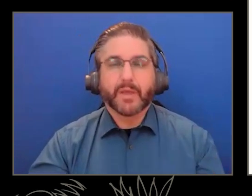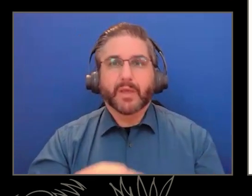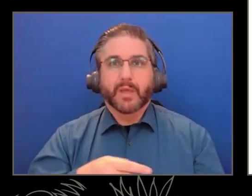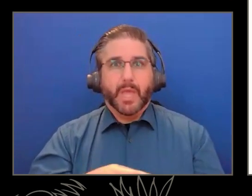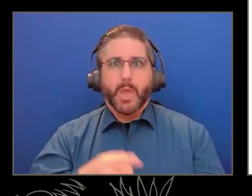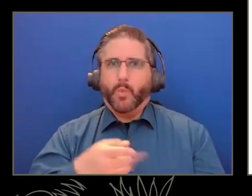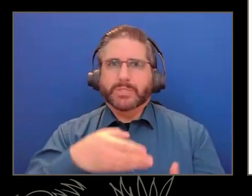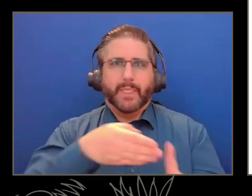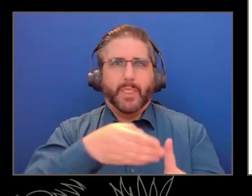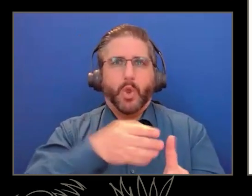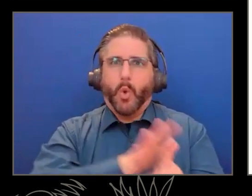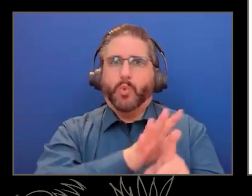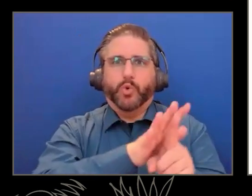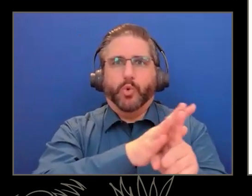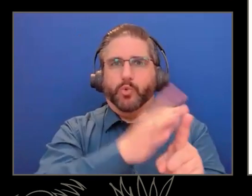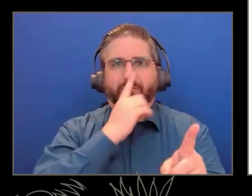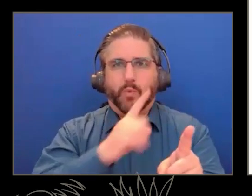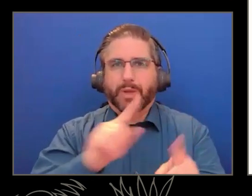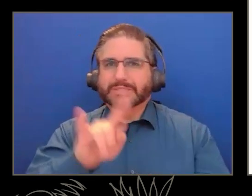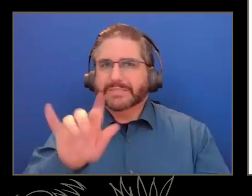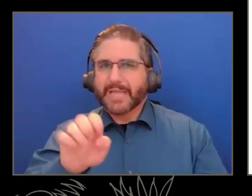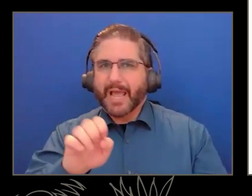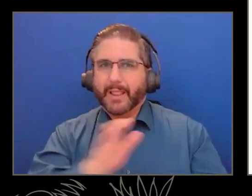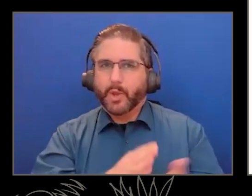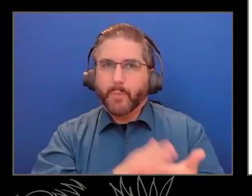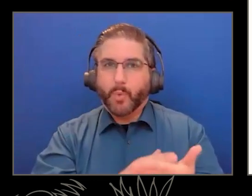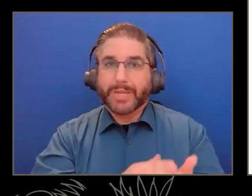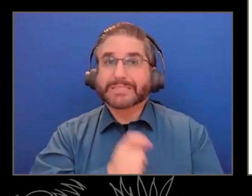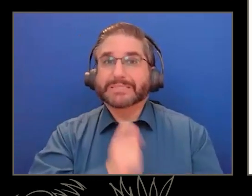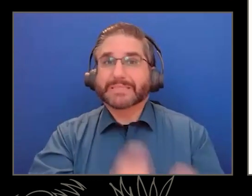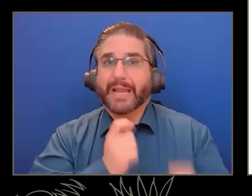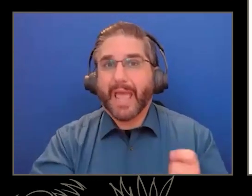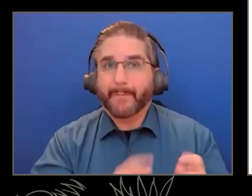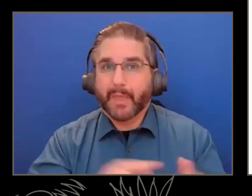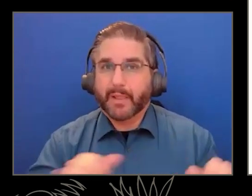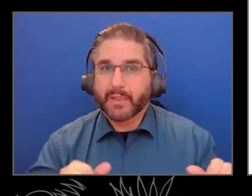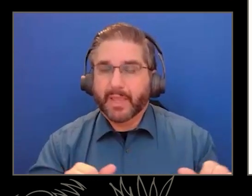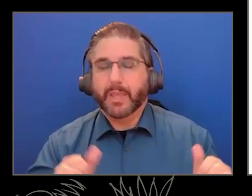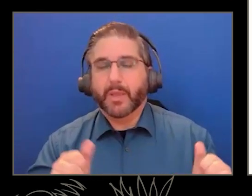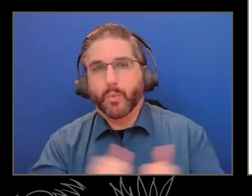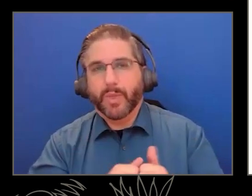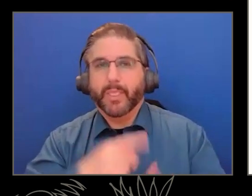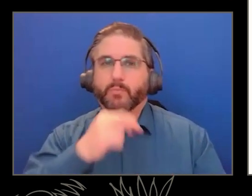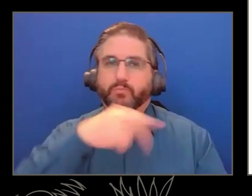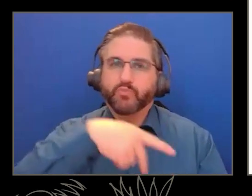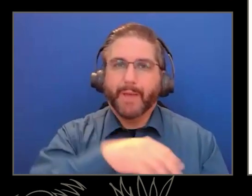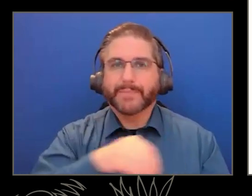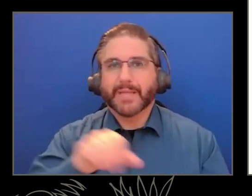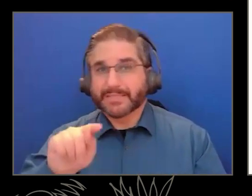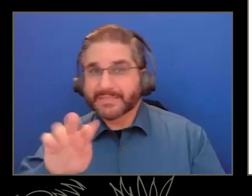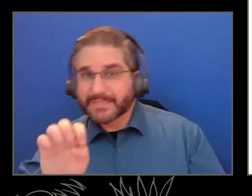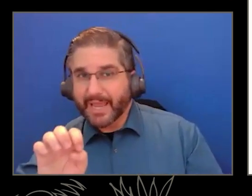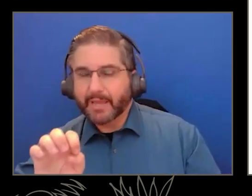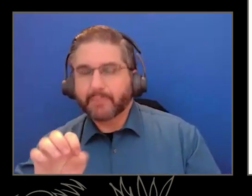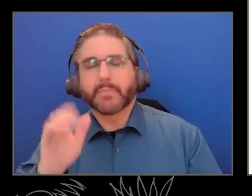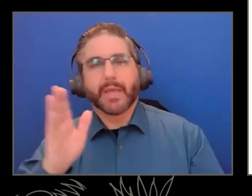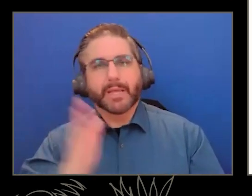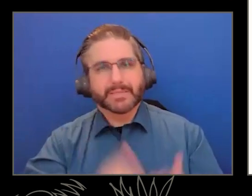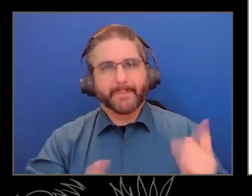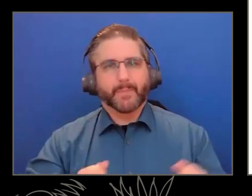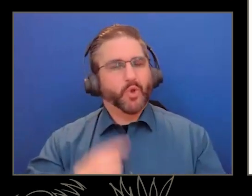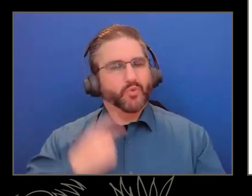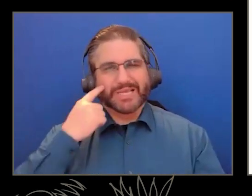was once the go-to for styling components dynamically based on props and state. Now people are actively reconsidering that,